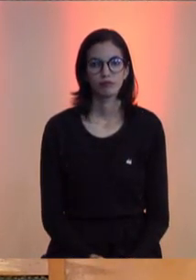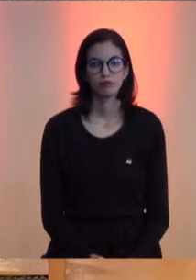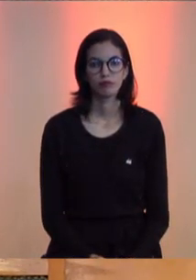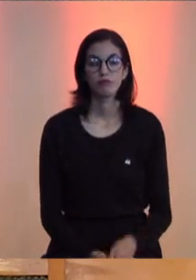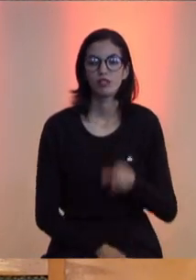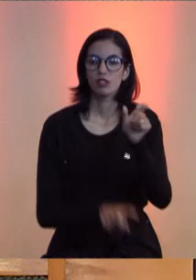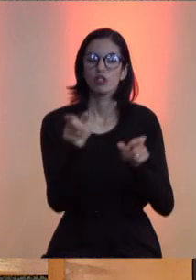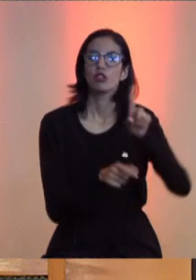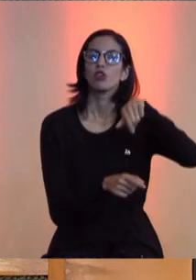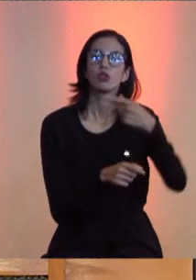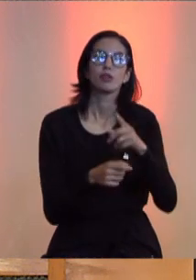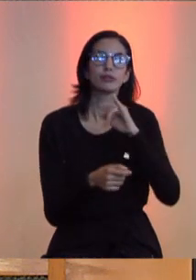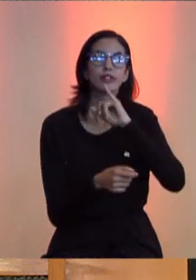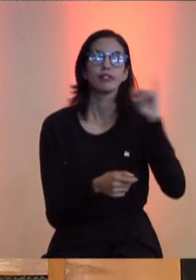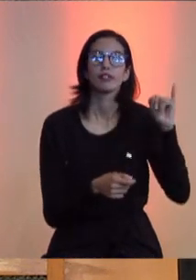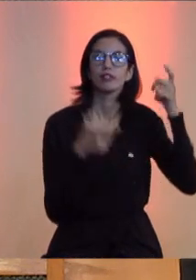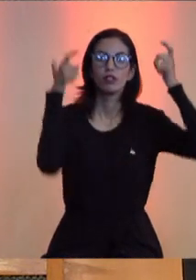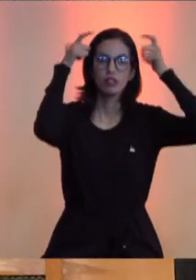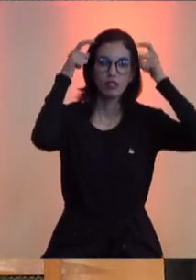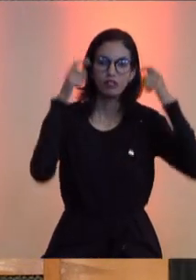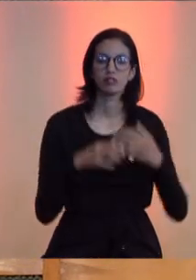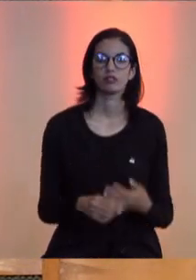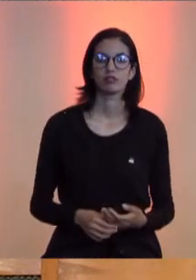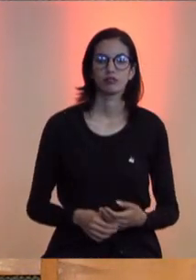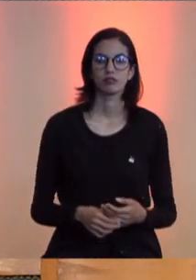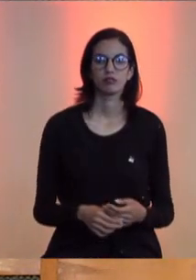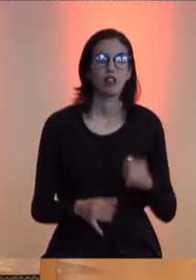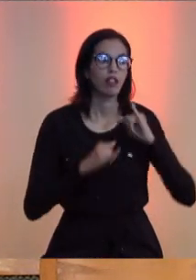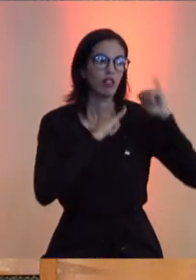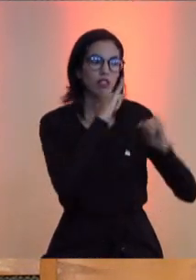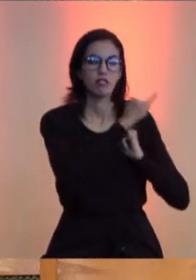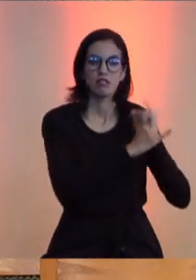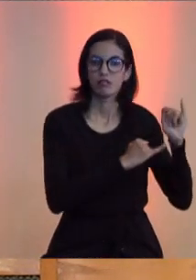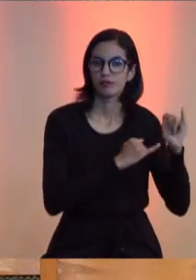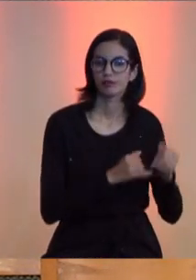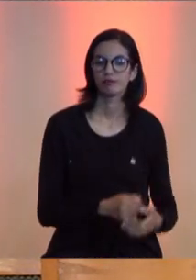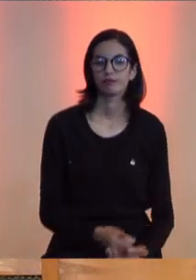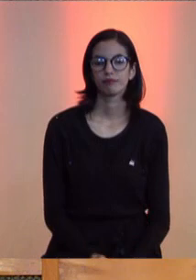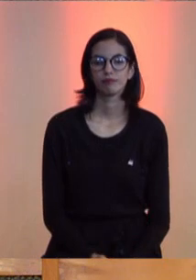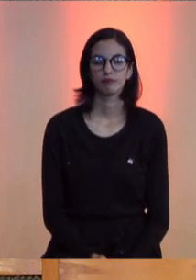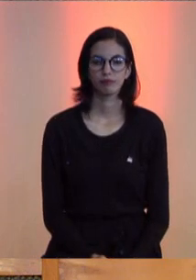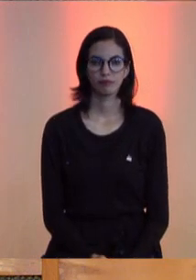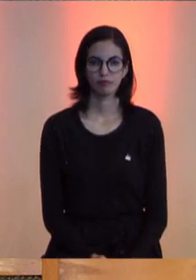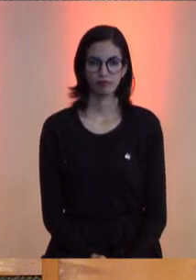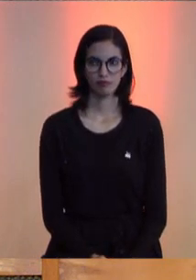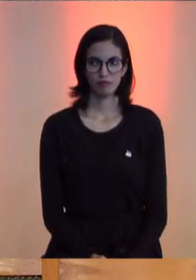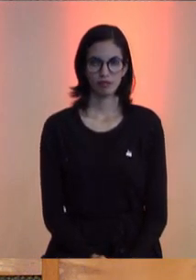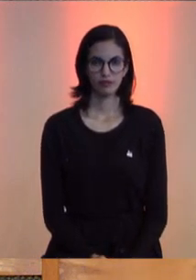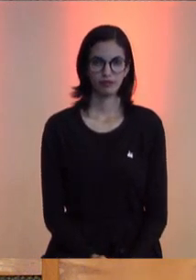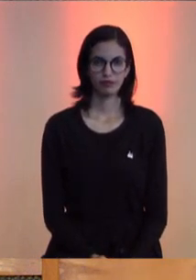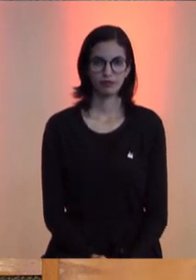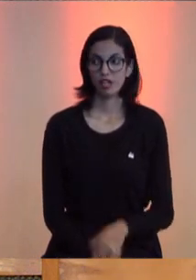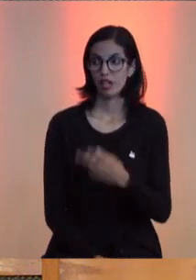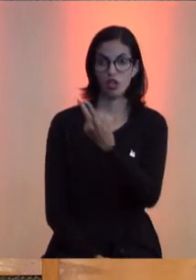There's a king Nebuchadnezzar. Rey Nabucodonosor. Those slaves who came here to our country.